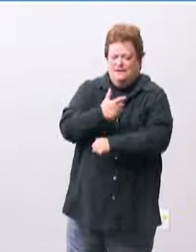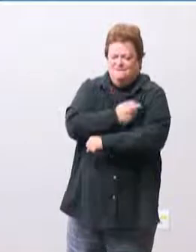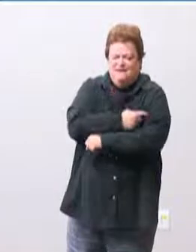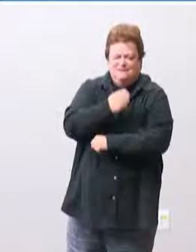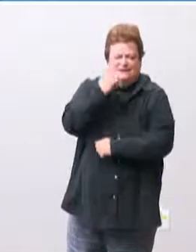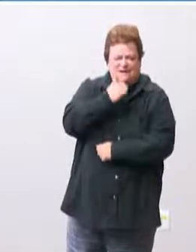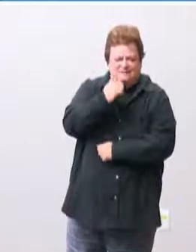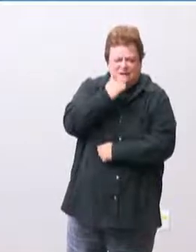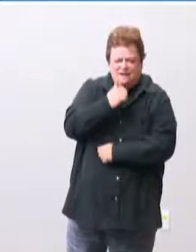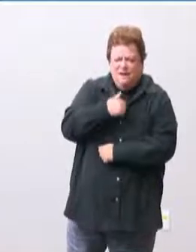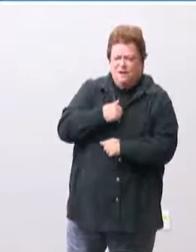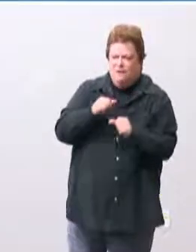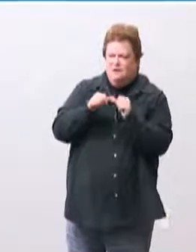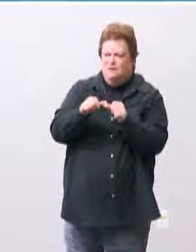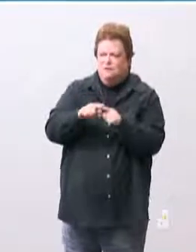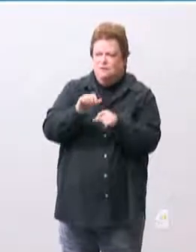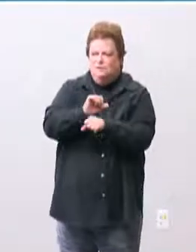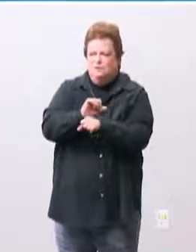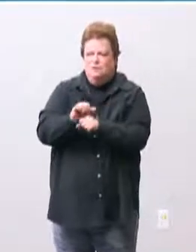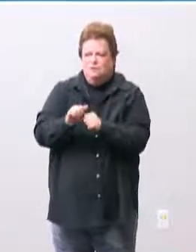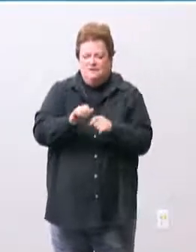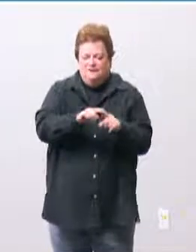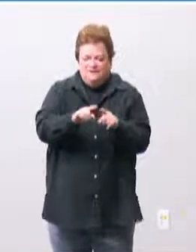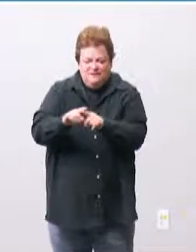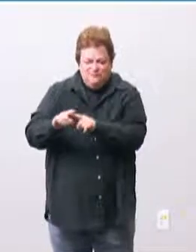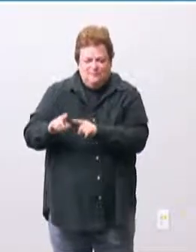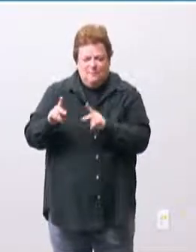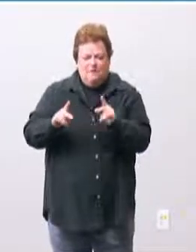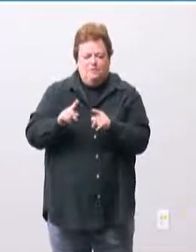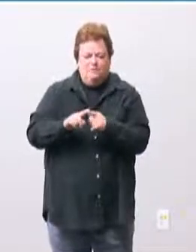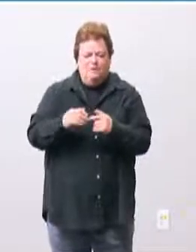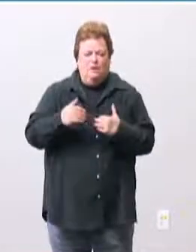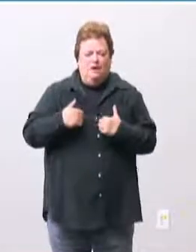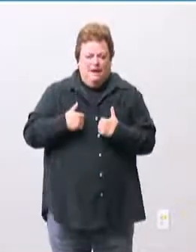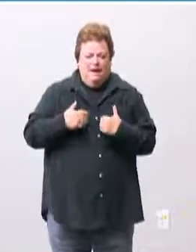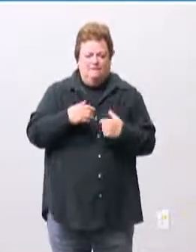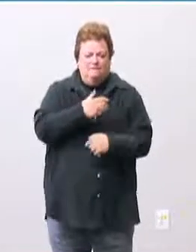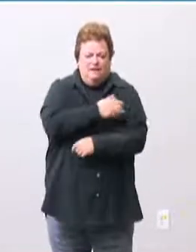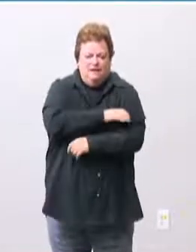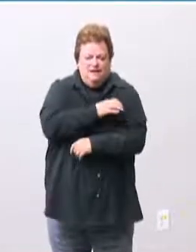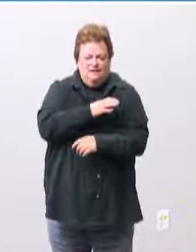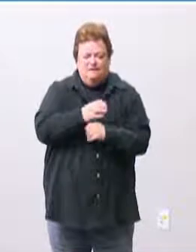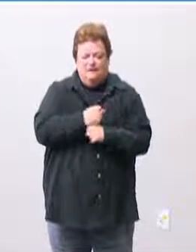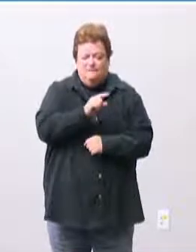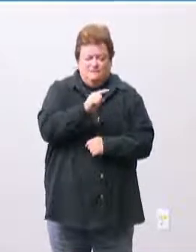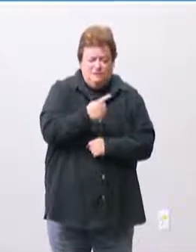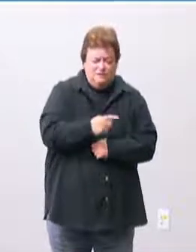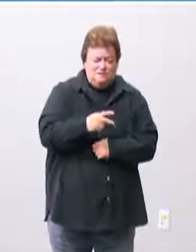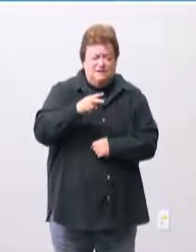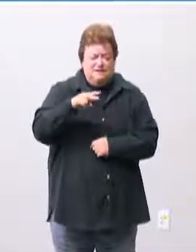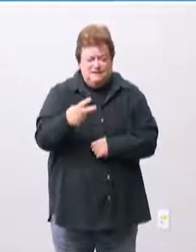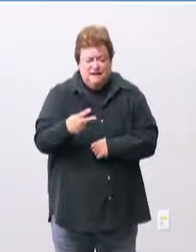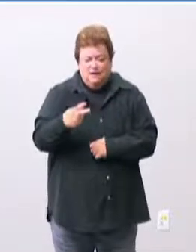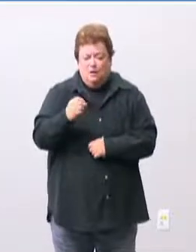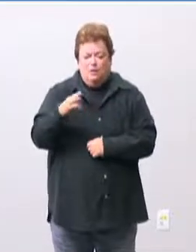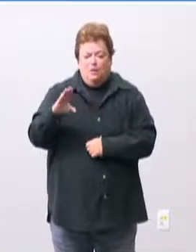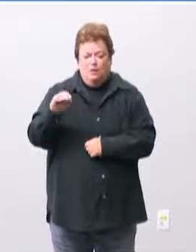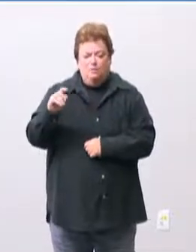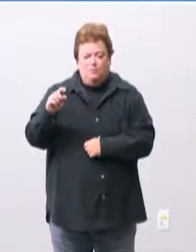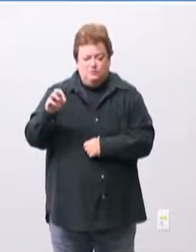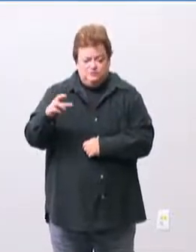and we continue to work with various partners to host clinics so you can get a first dose, a second dose, or a booster